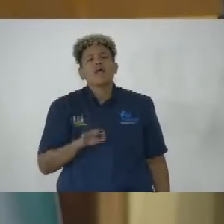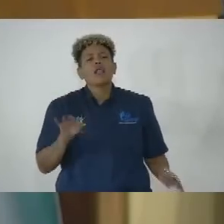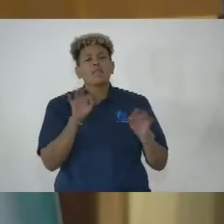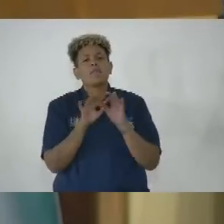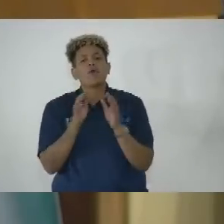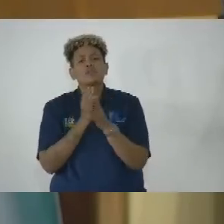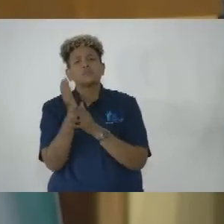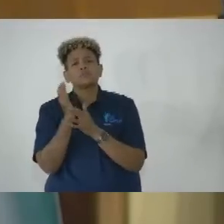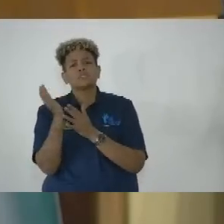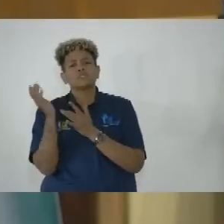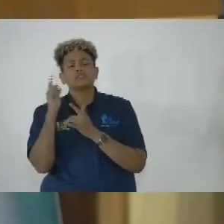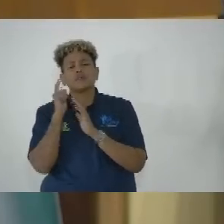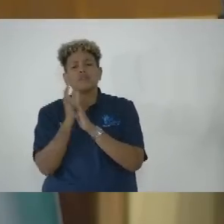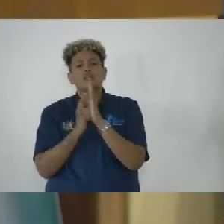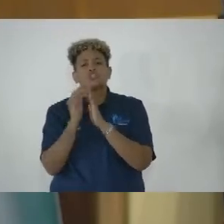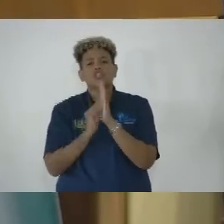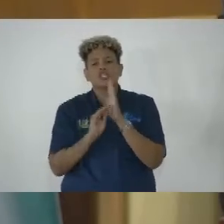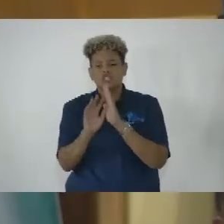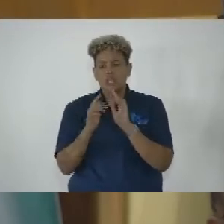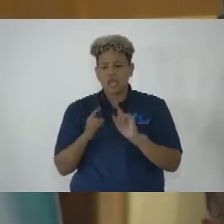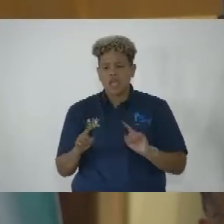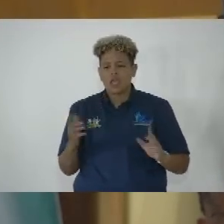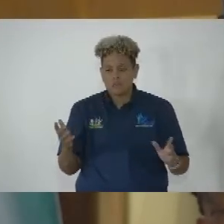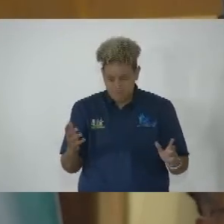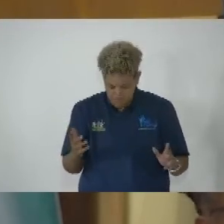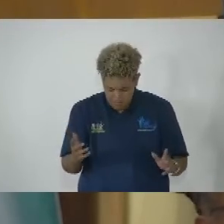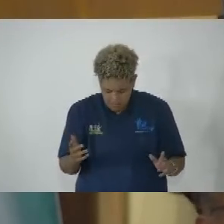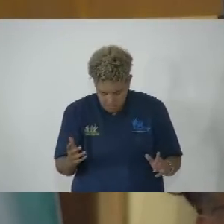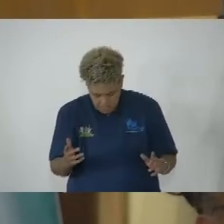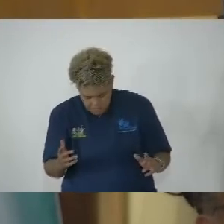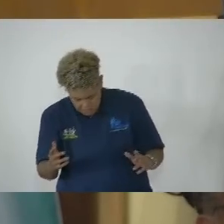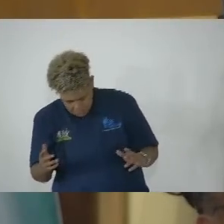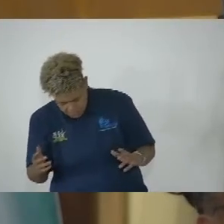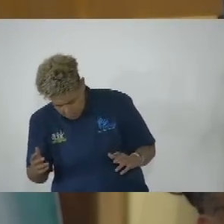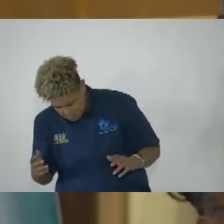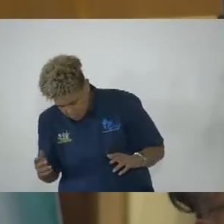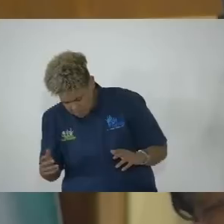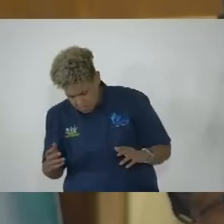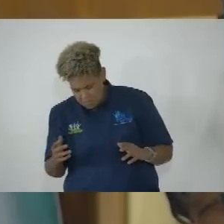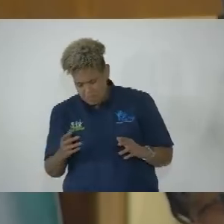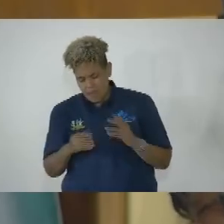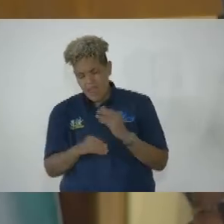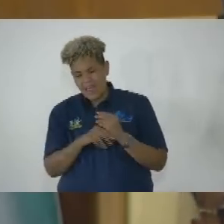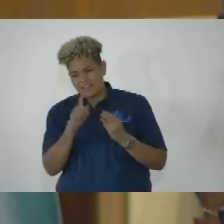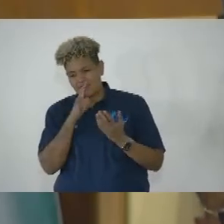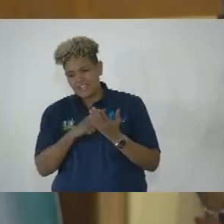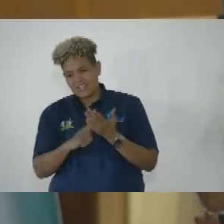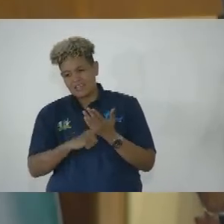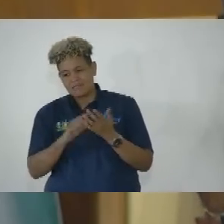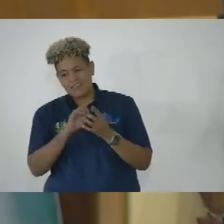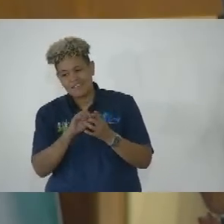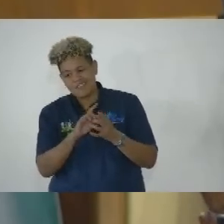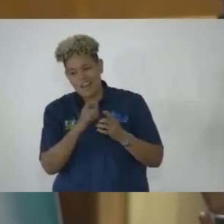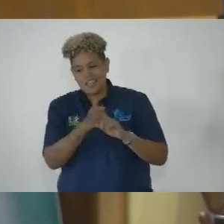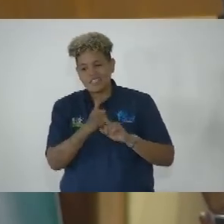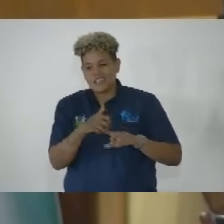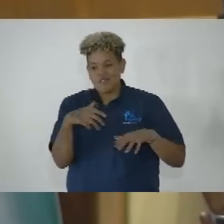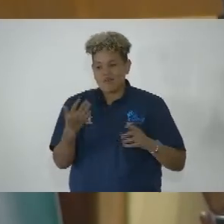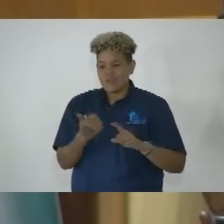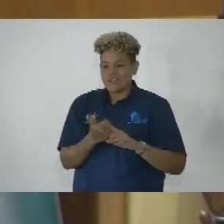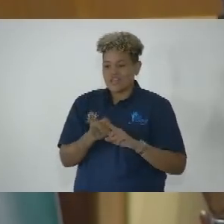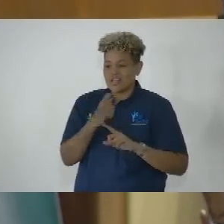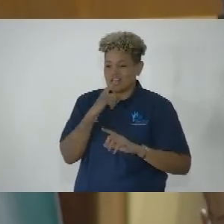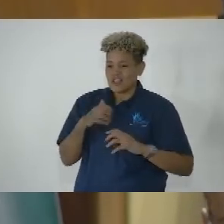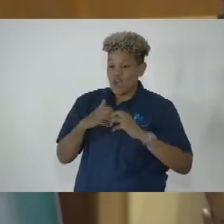piece of legislation, and it is being debated on the cusp